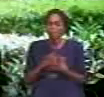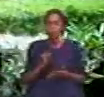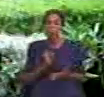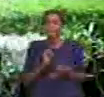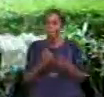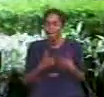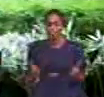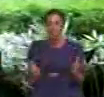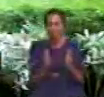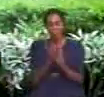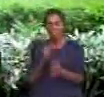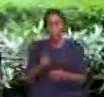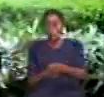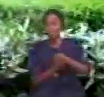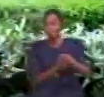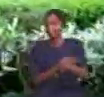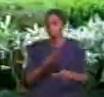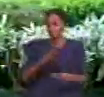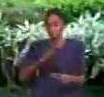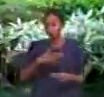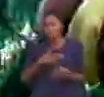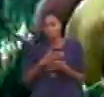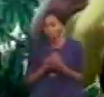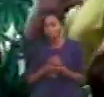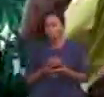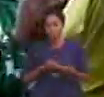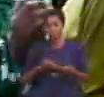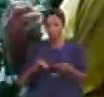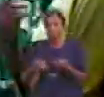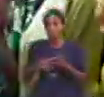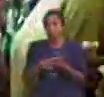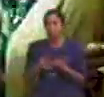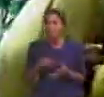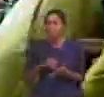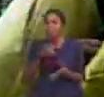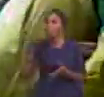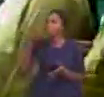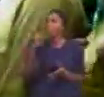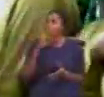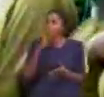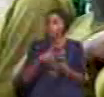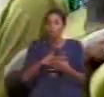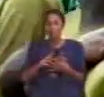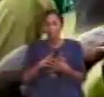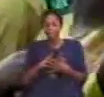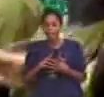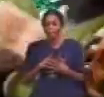My story, and it's